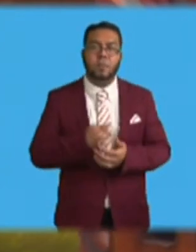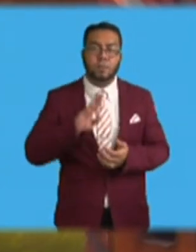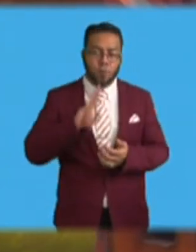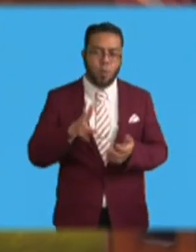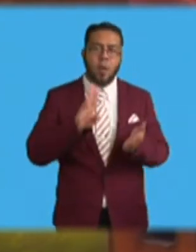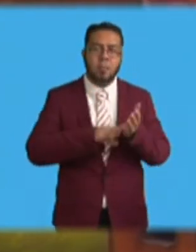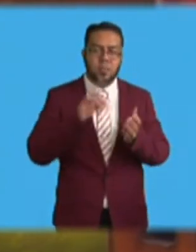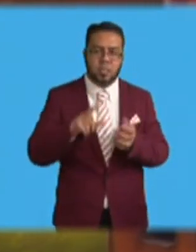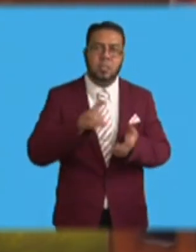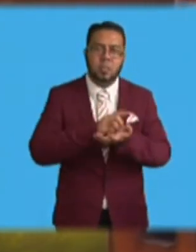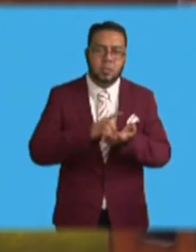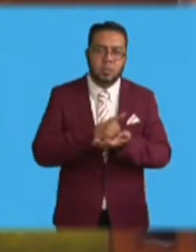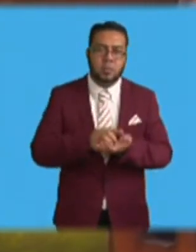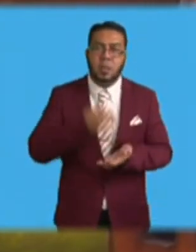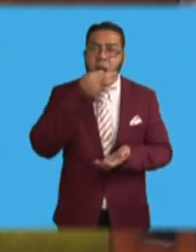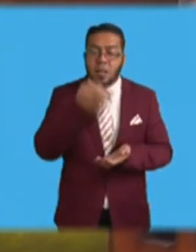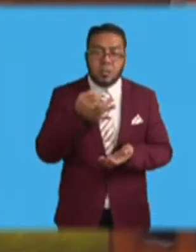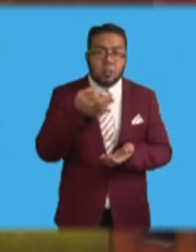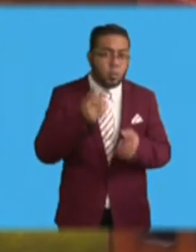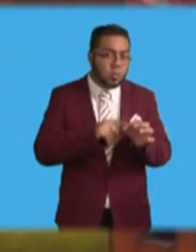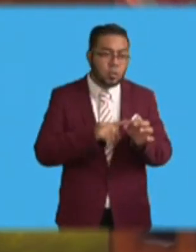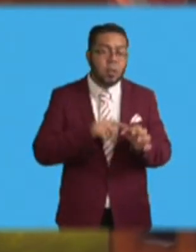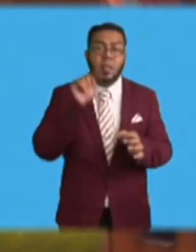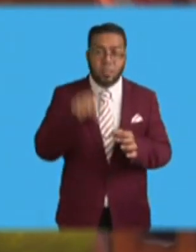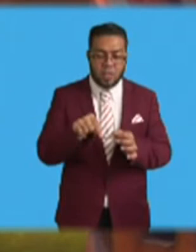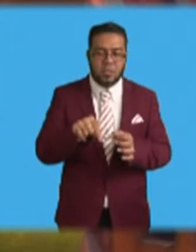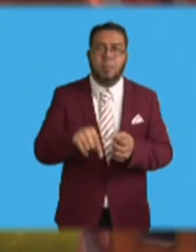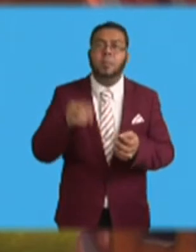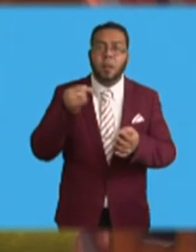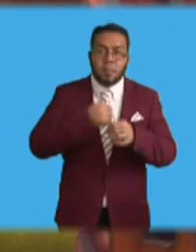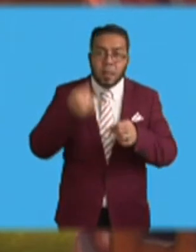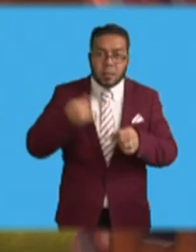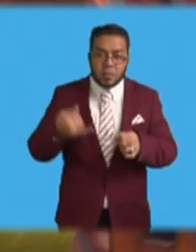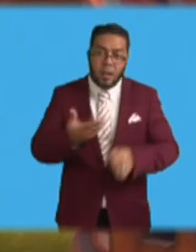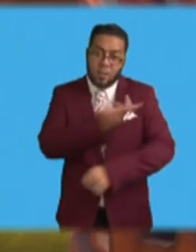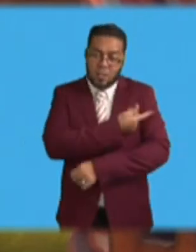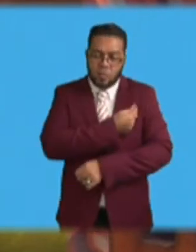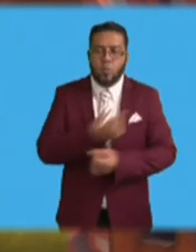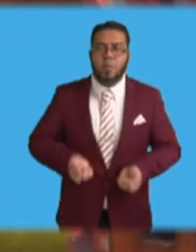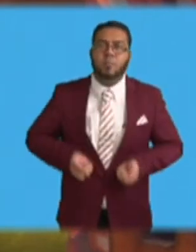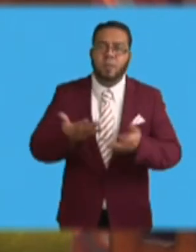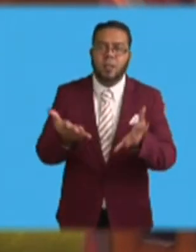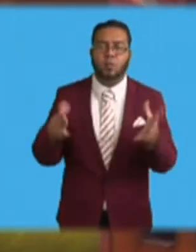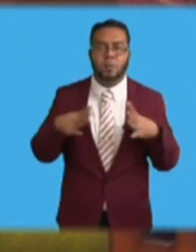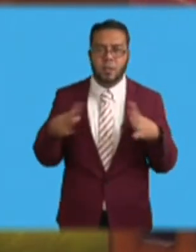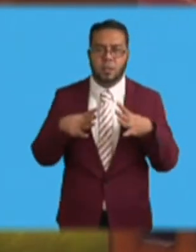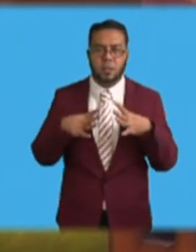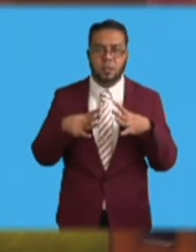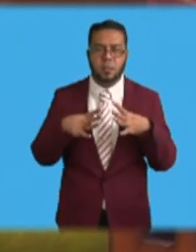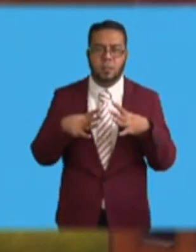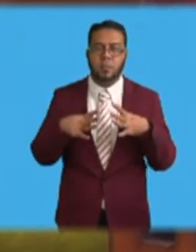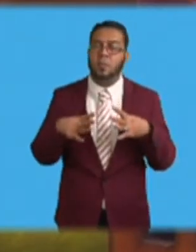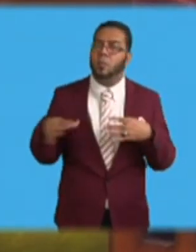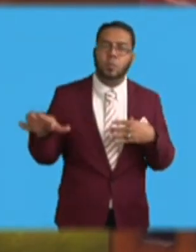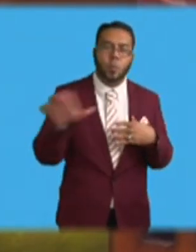of course, somebody asked the question, these vaccinations will be procured by the ministry and the government and provided for free to all